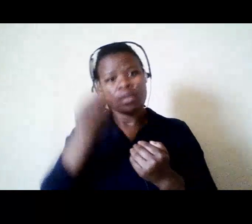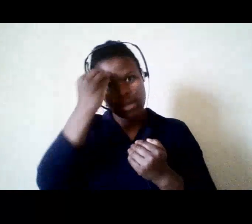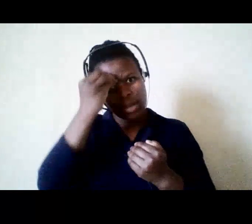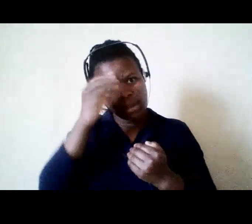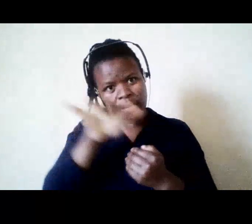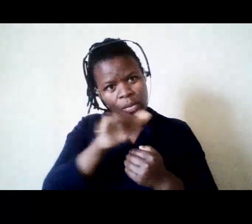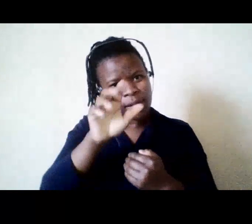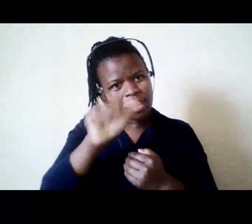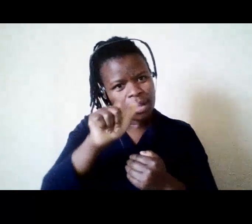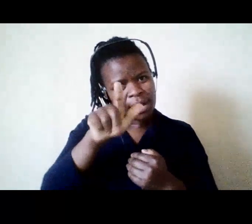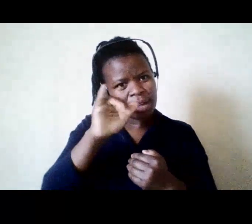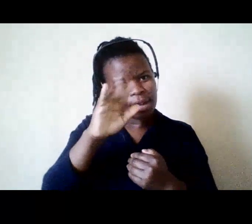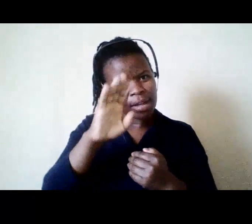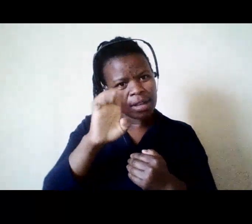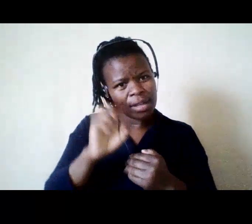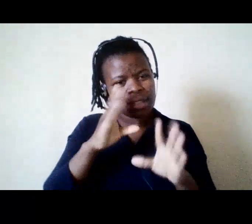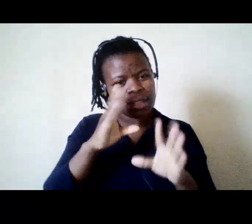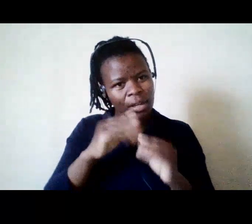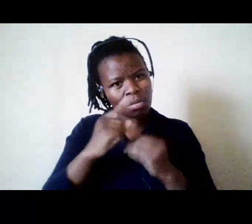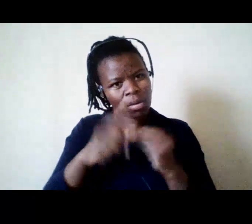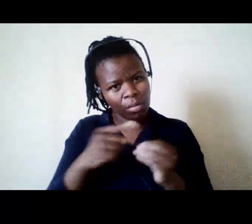whether the caregivers